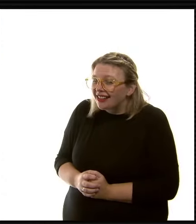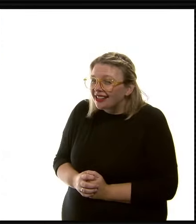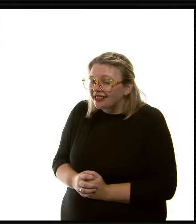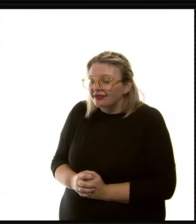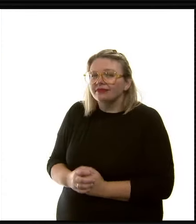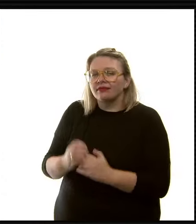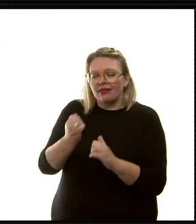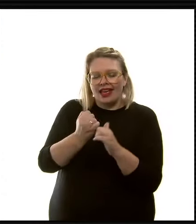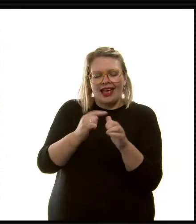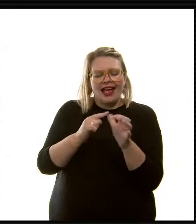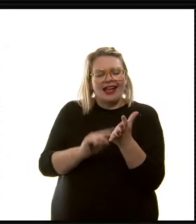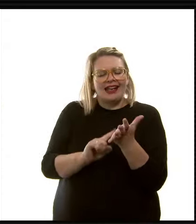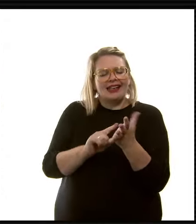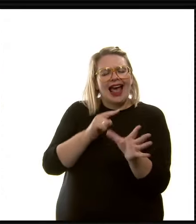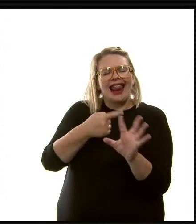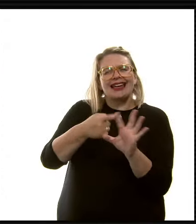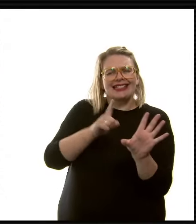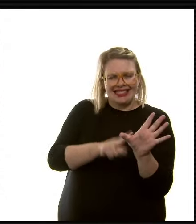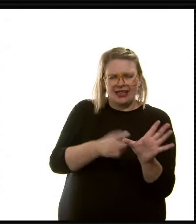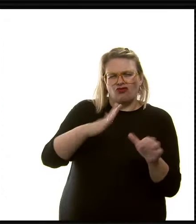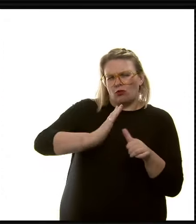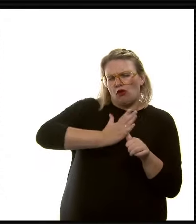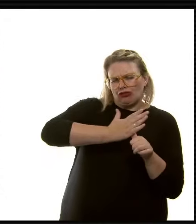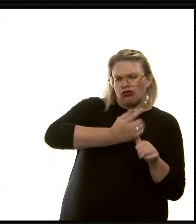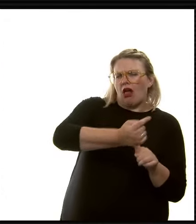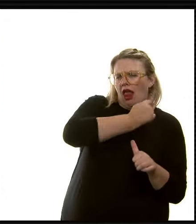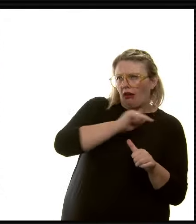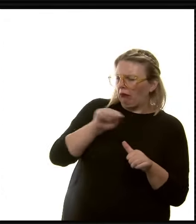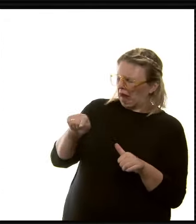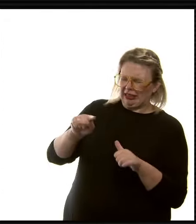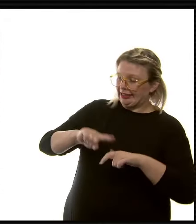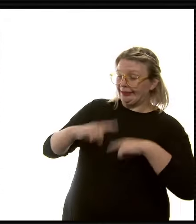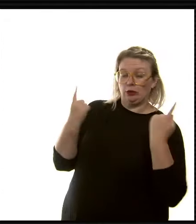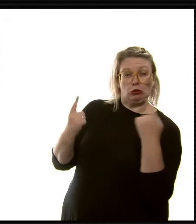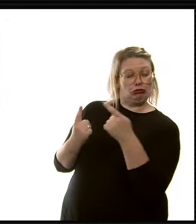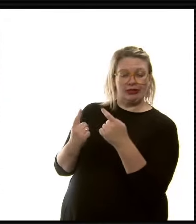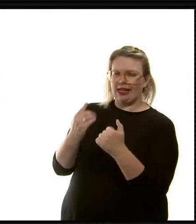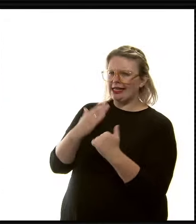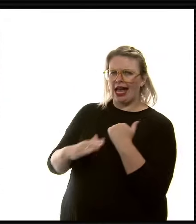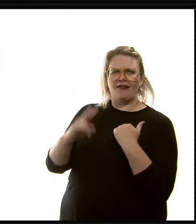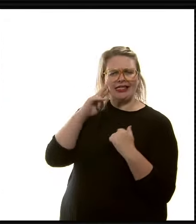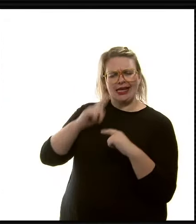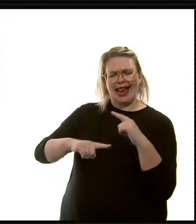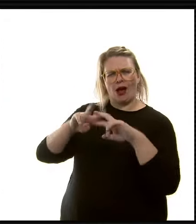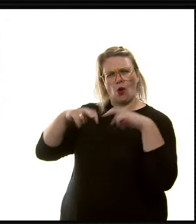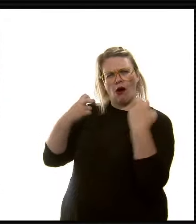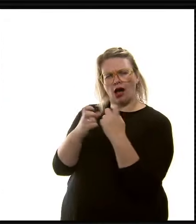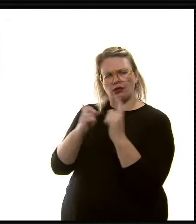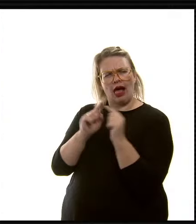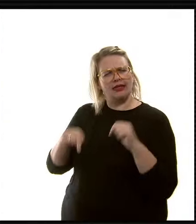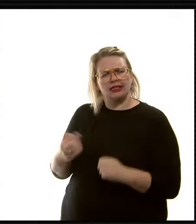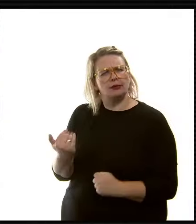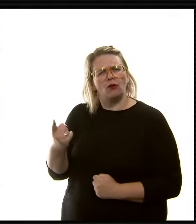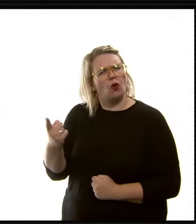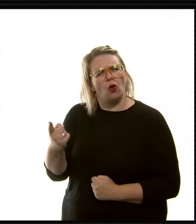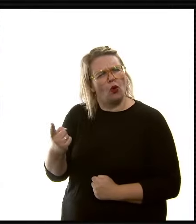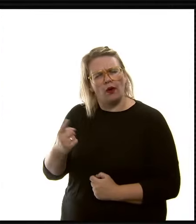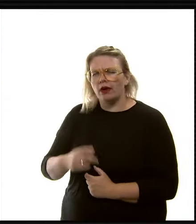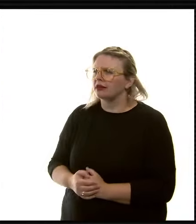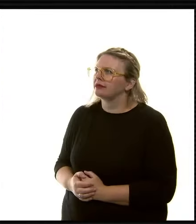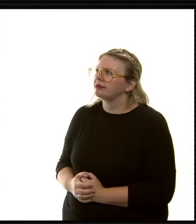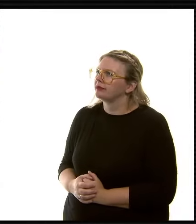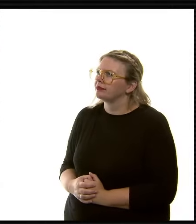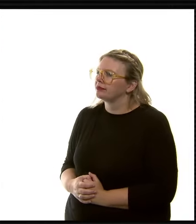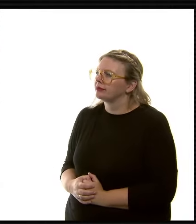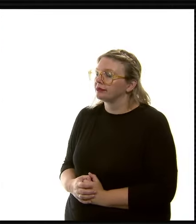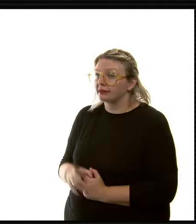original set, but this castle, honestly, it looks like no LEGO castle I have ever seen before. Can this be right? That's right, Vic. This is a brand new LEGO